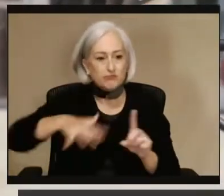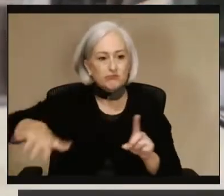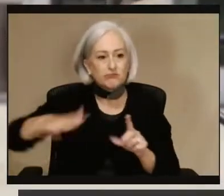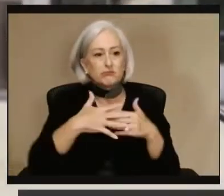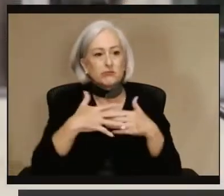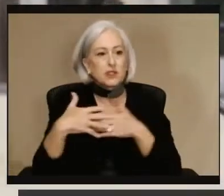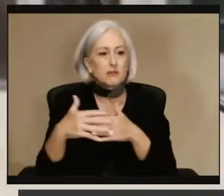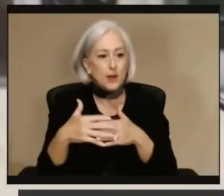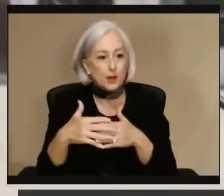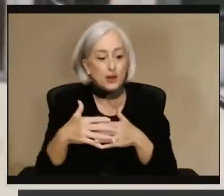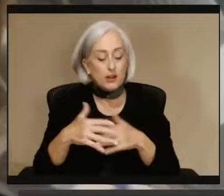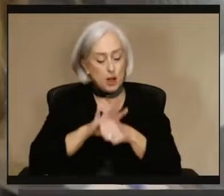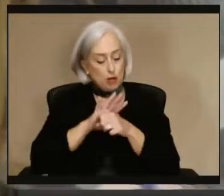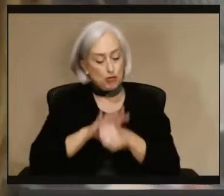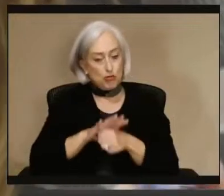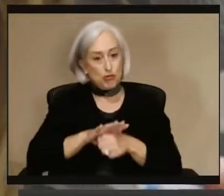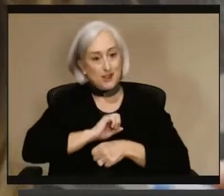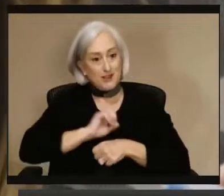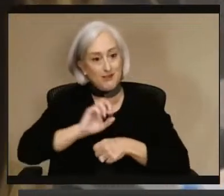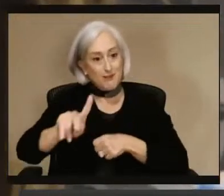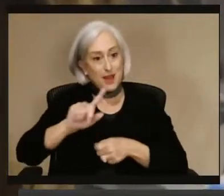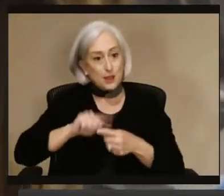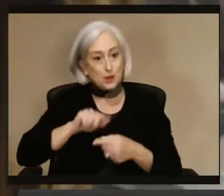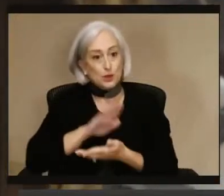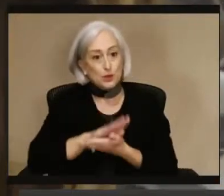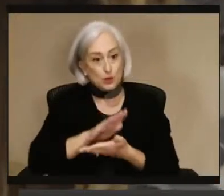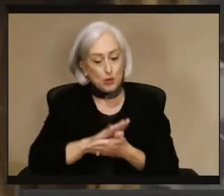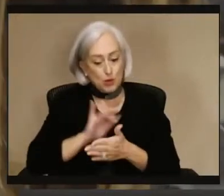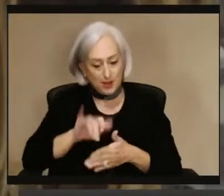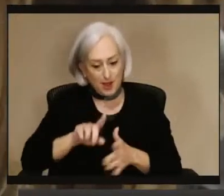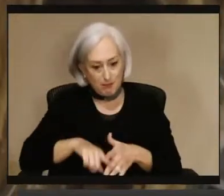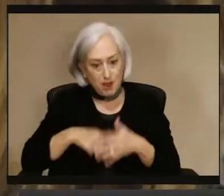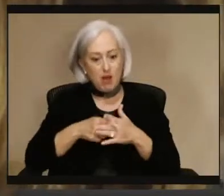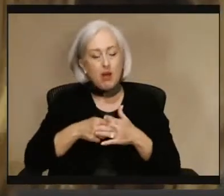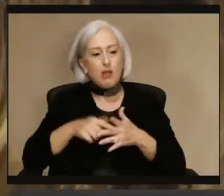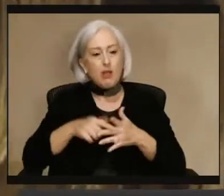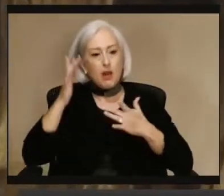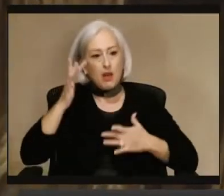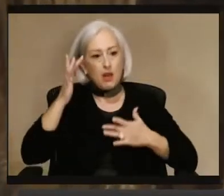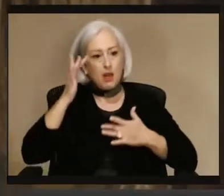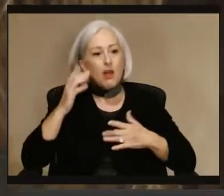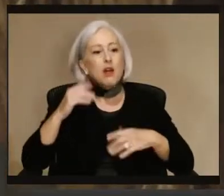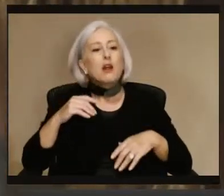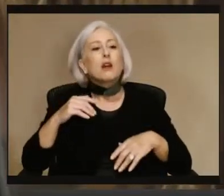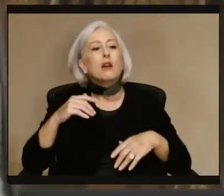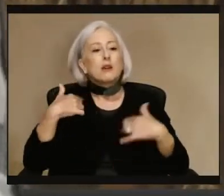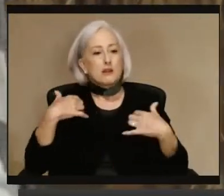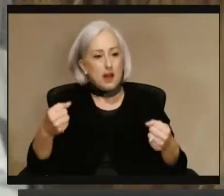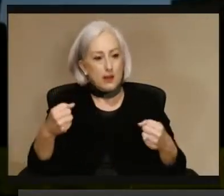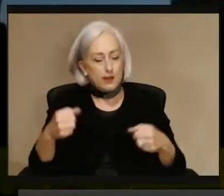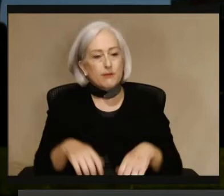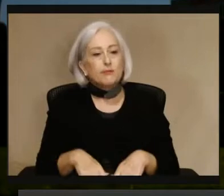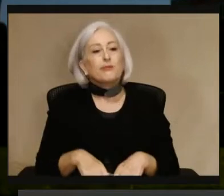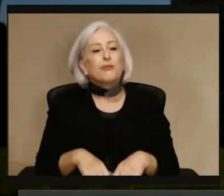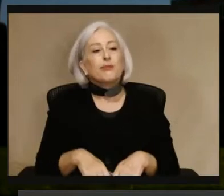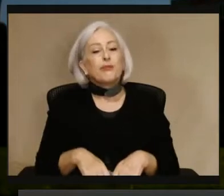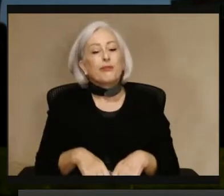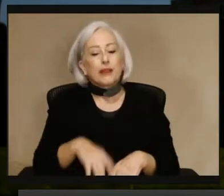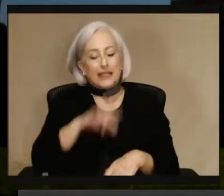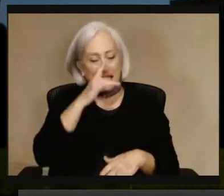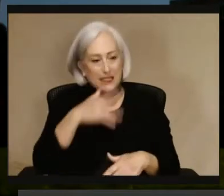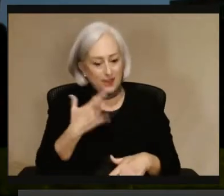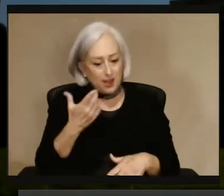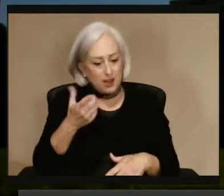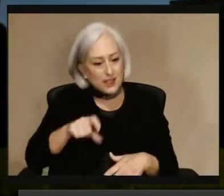returning to school can be a trigger. I think that kids feel a lot more pressure to be successful in school, to be successful